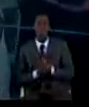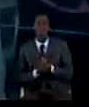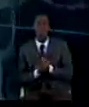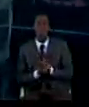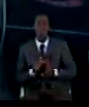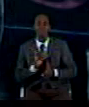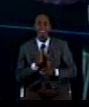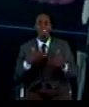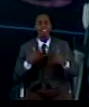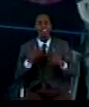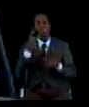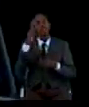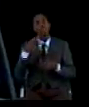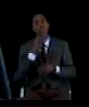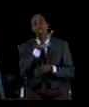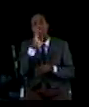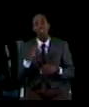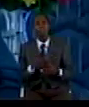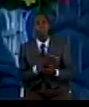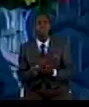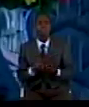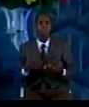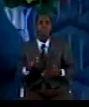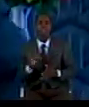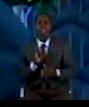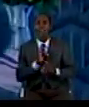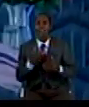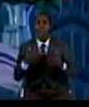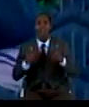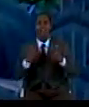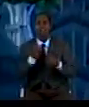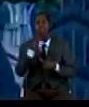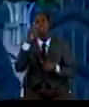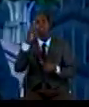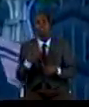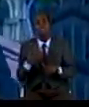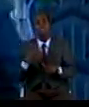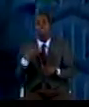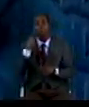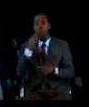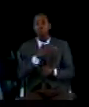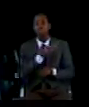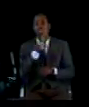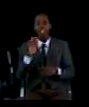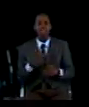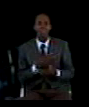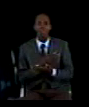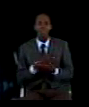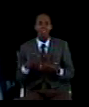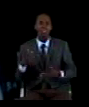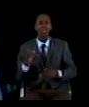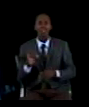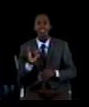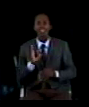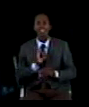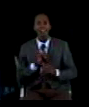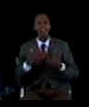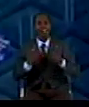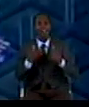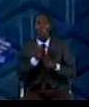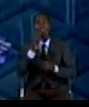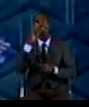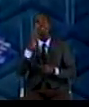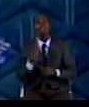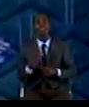I have a God who never fails. I have a God who never fails.